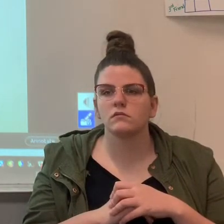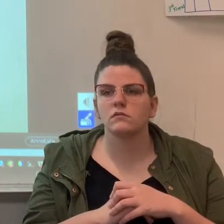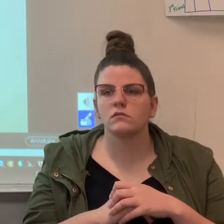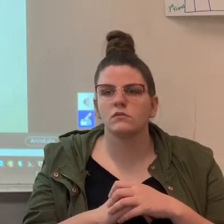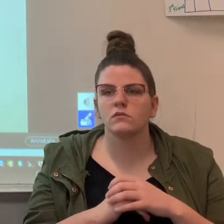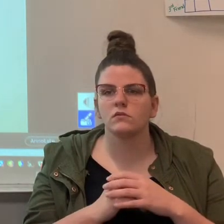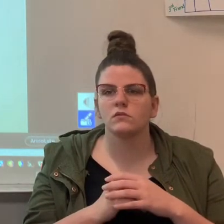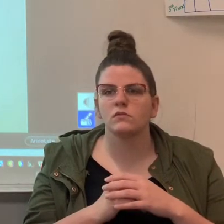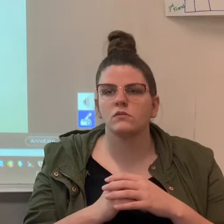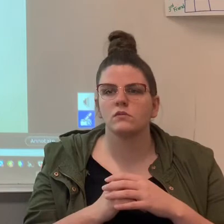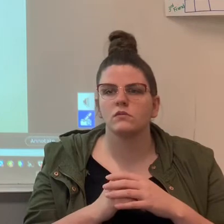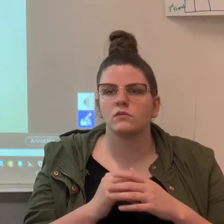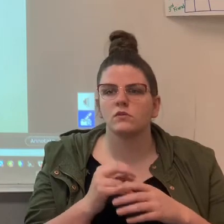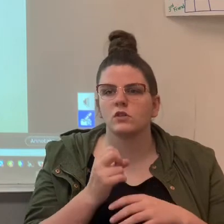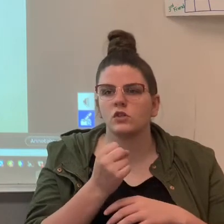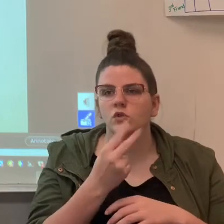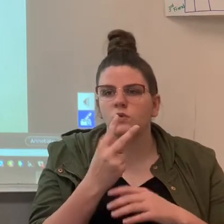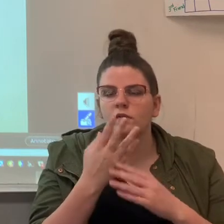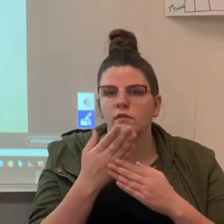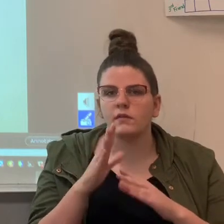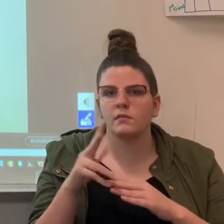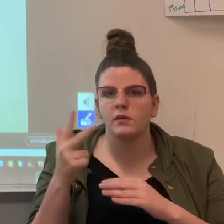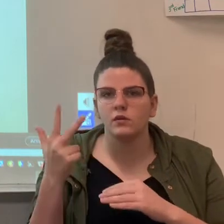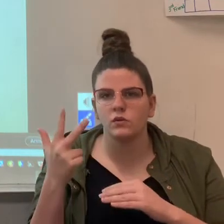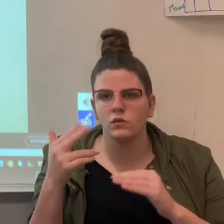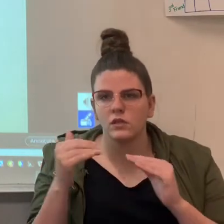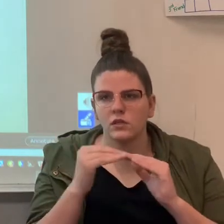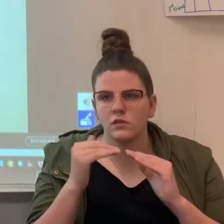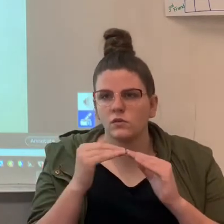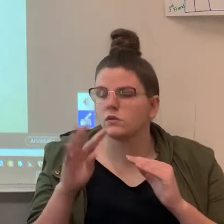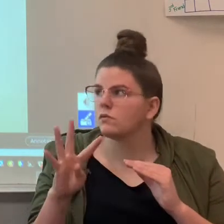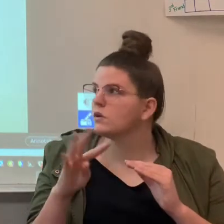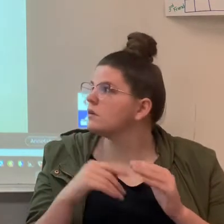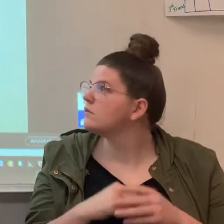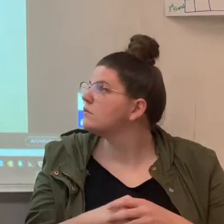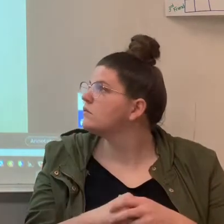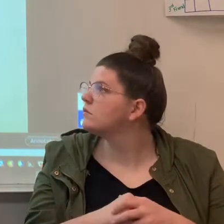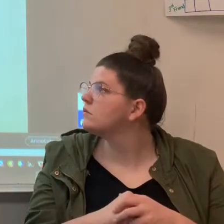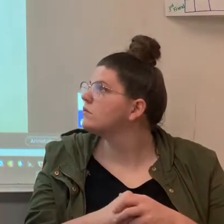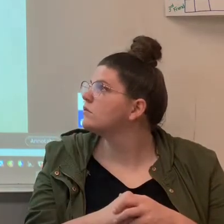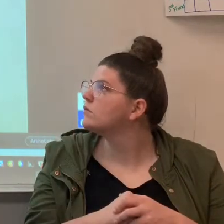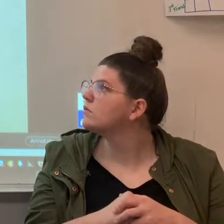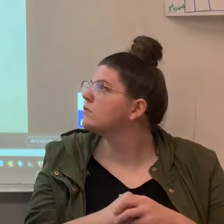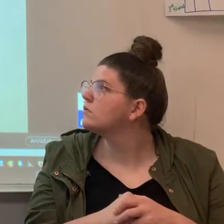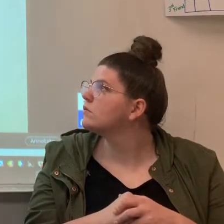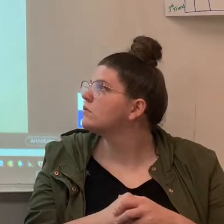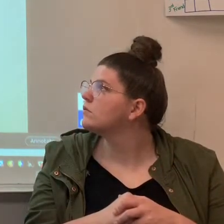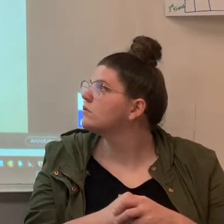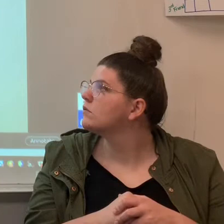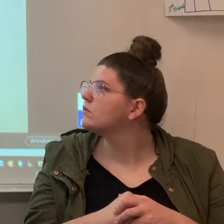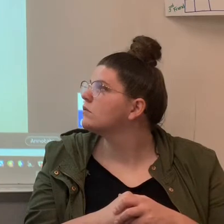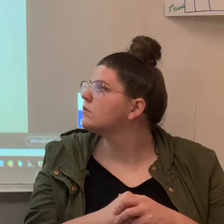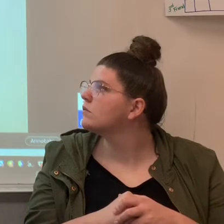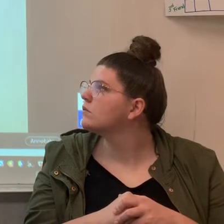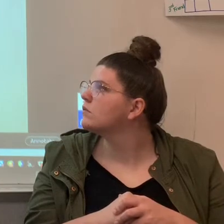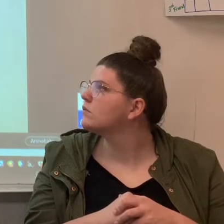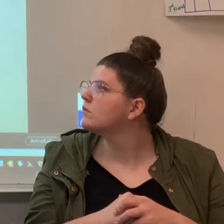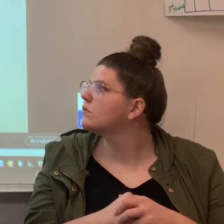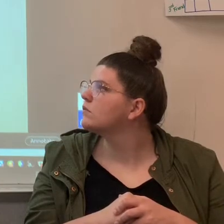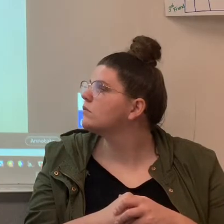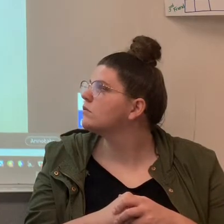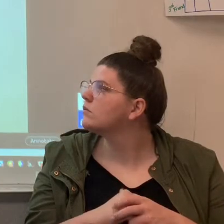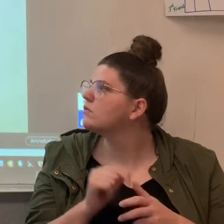12 divided by 3, which equals 4. And we put our 1 and we have